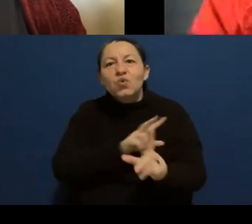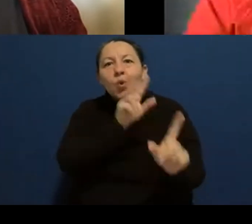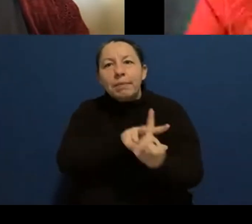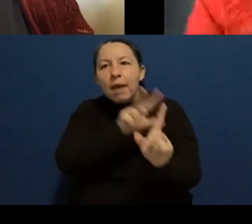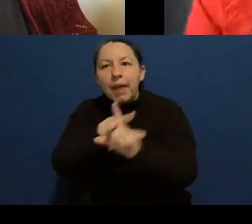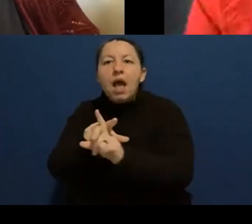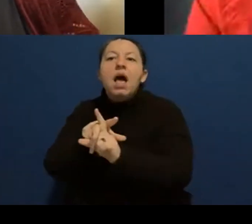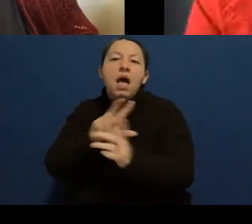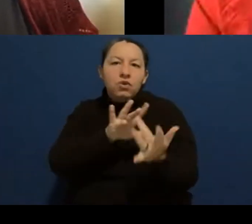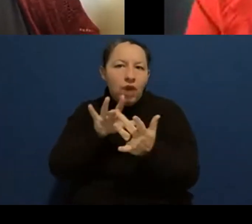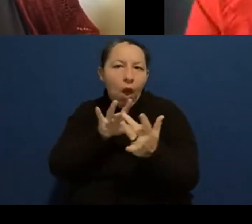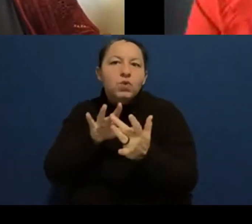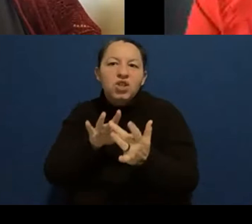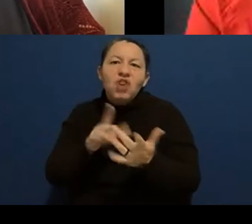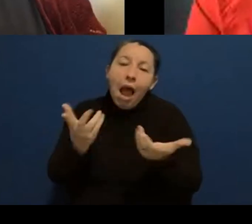question. Thanks.